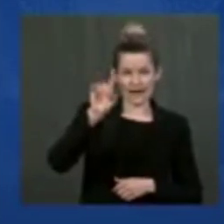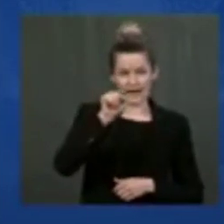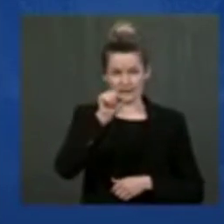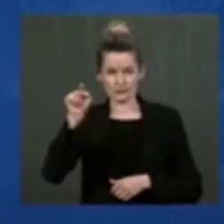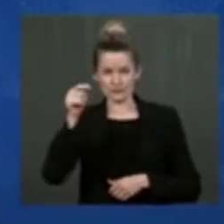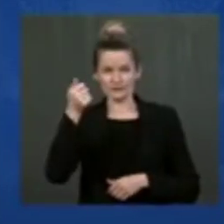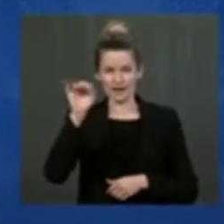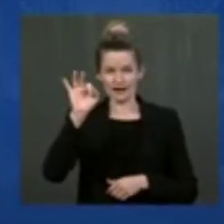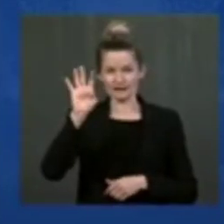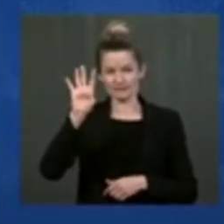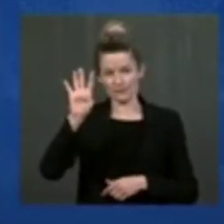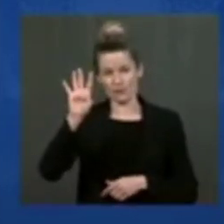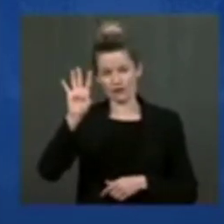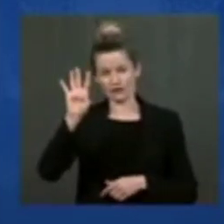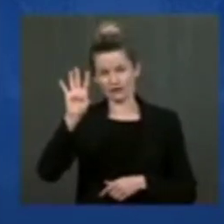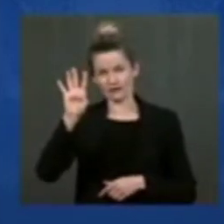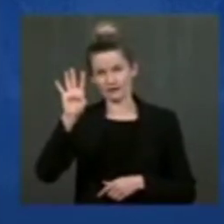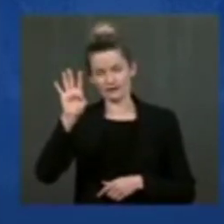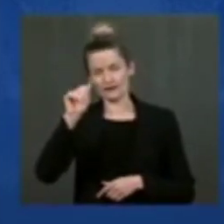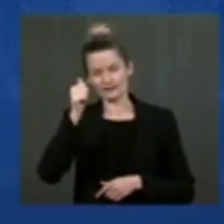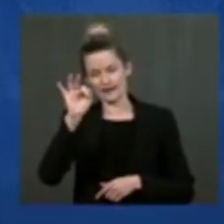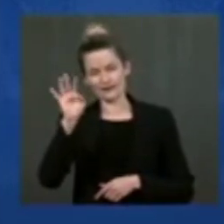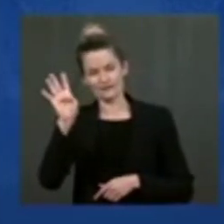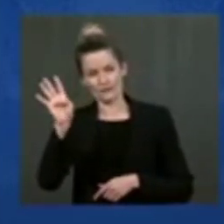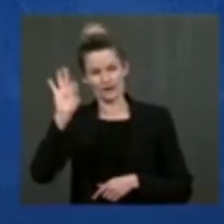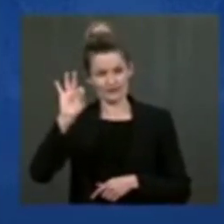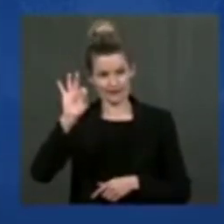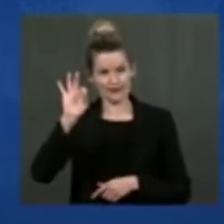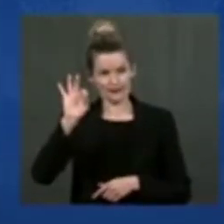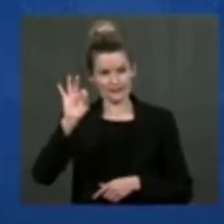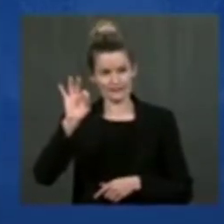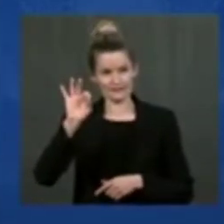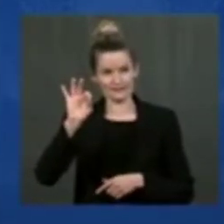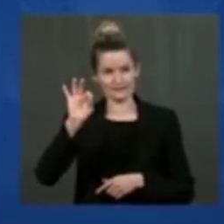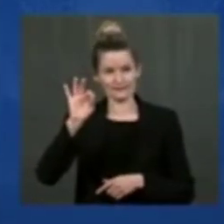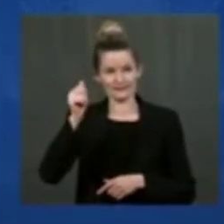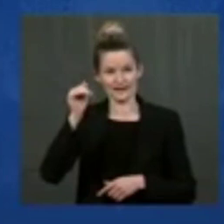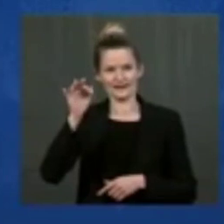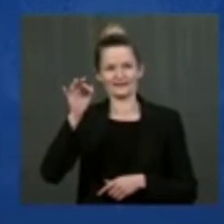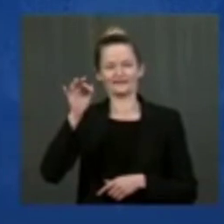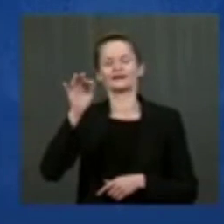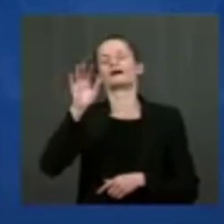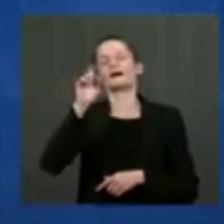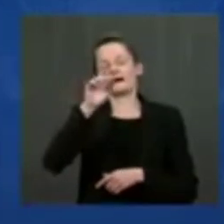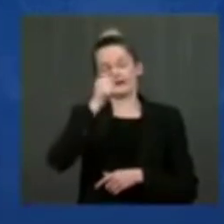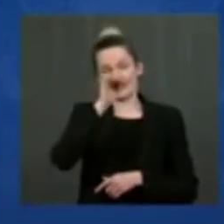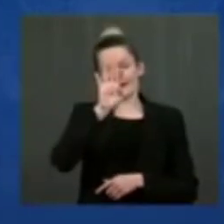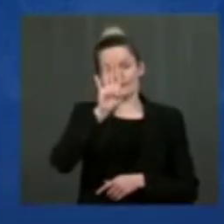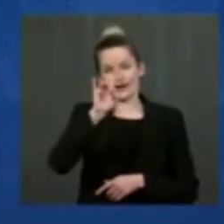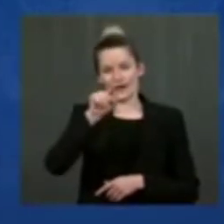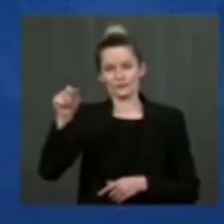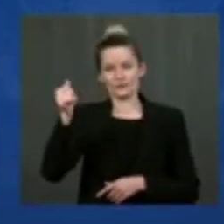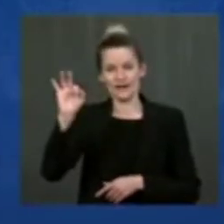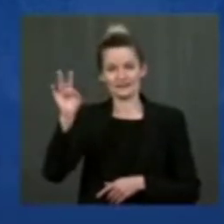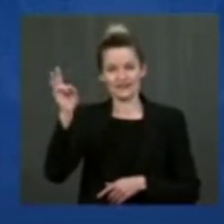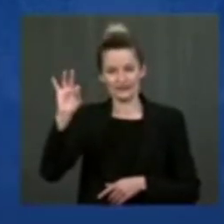increased by more than 100%, while the pay for American workers grew by nearly